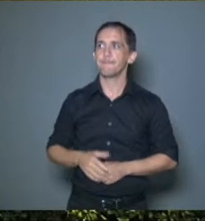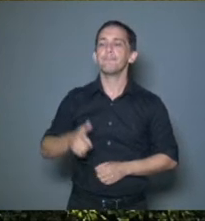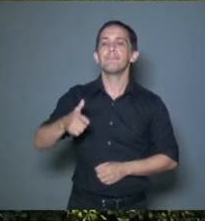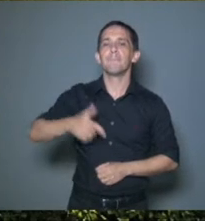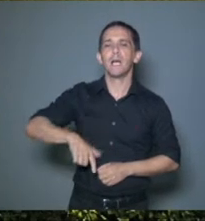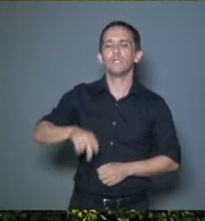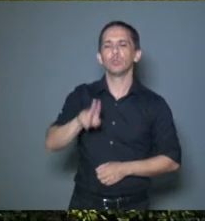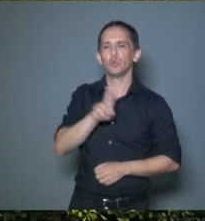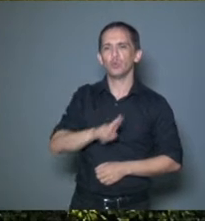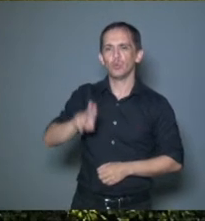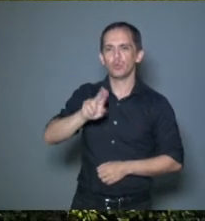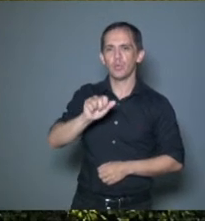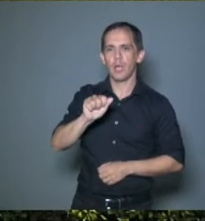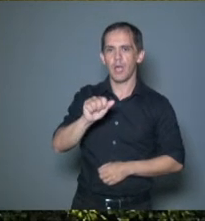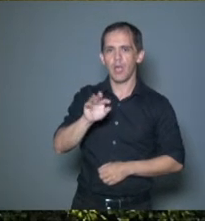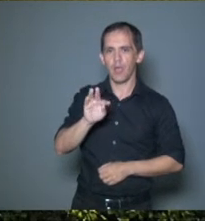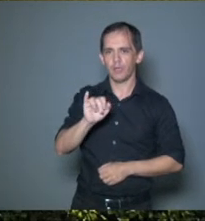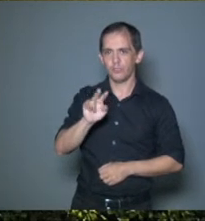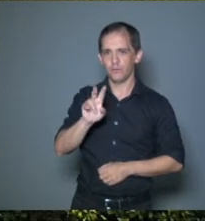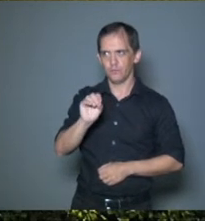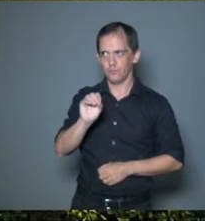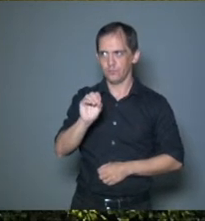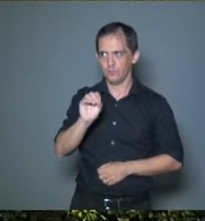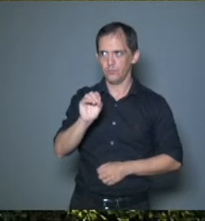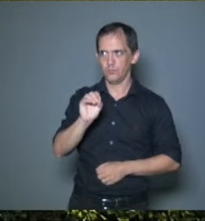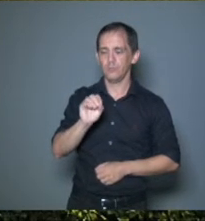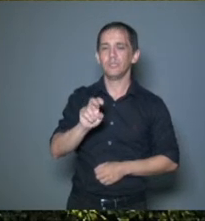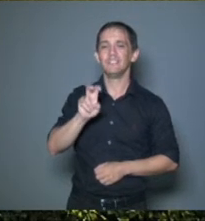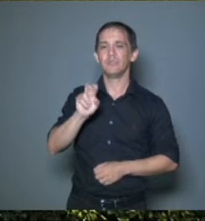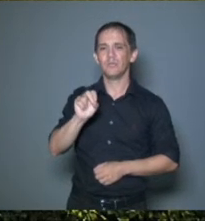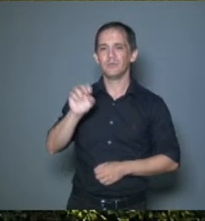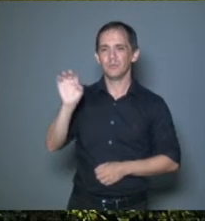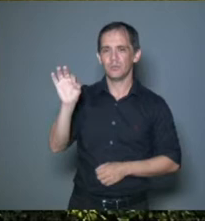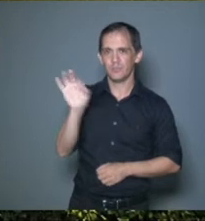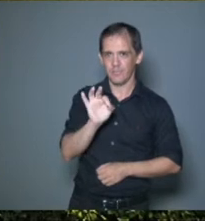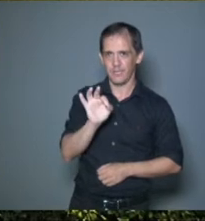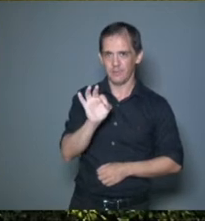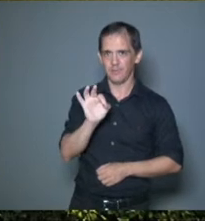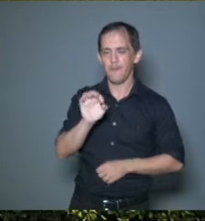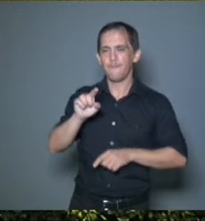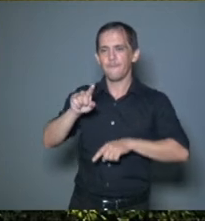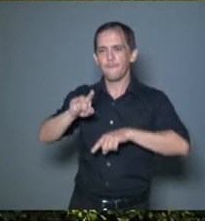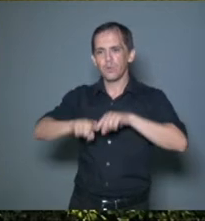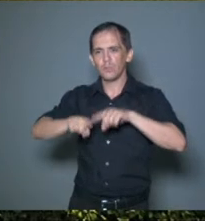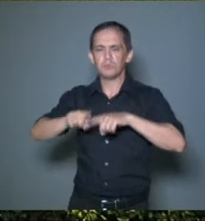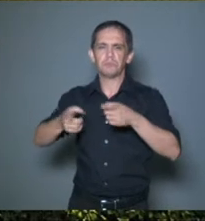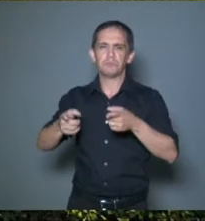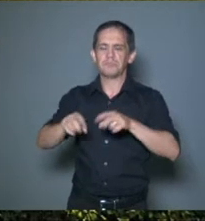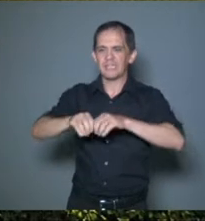second crop, maximization and asset use. We have 50%